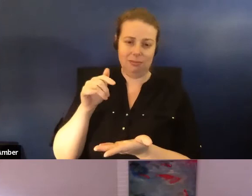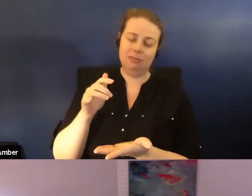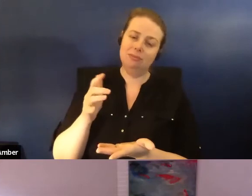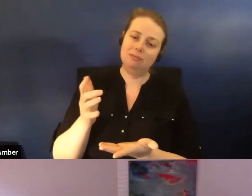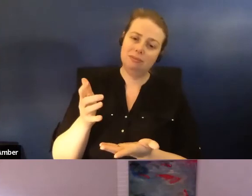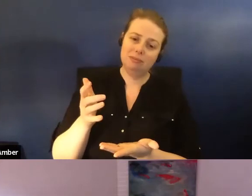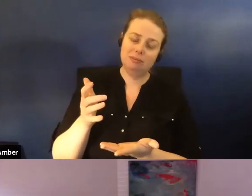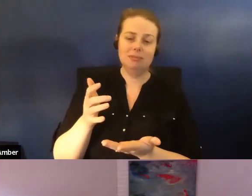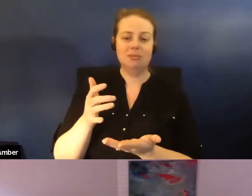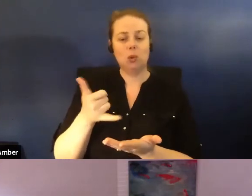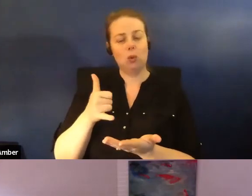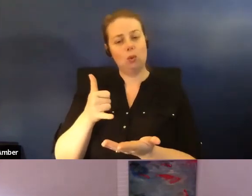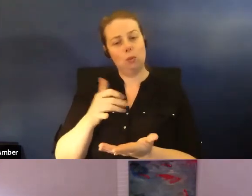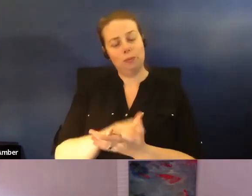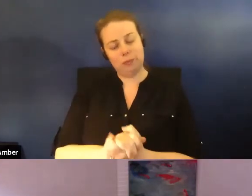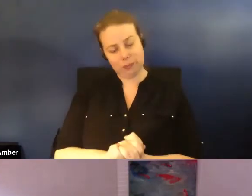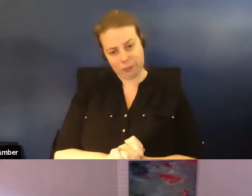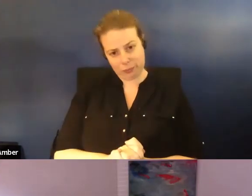more concisely,